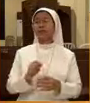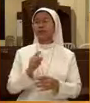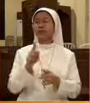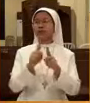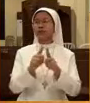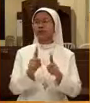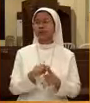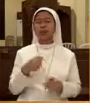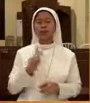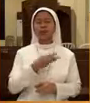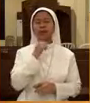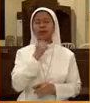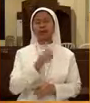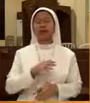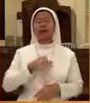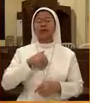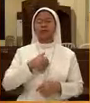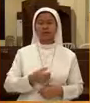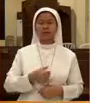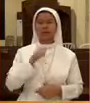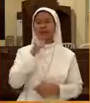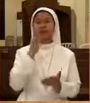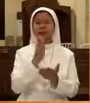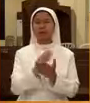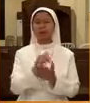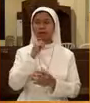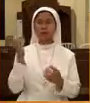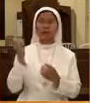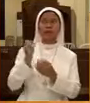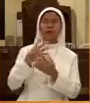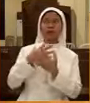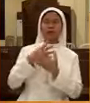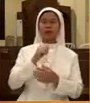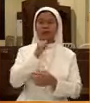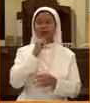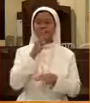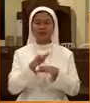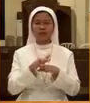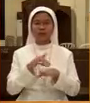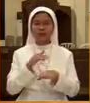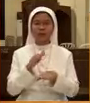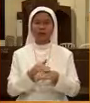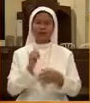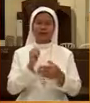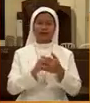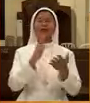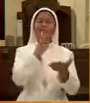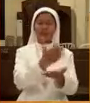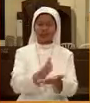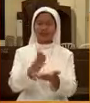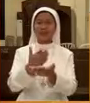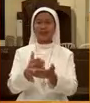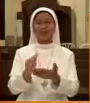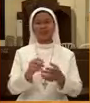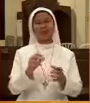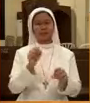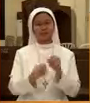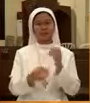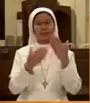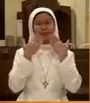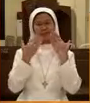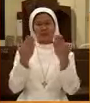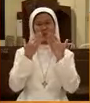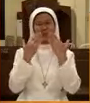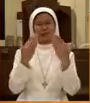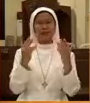should never tire and be afraid and be slow in sharing, no? So maraming salamat